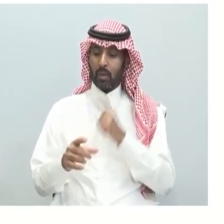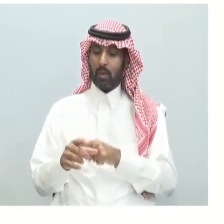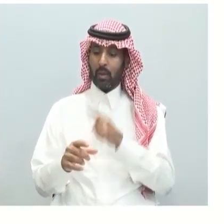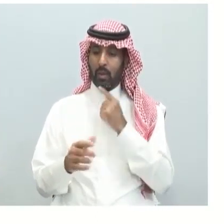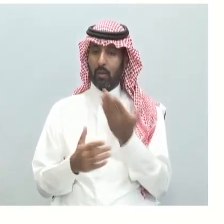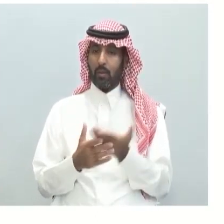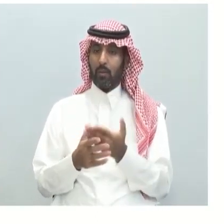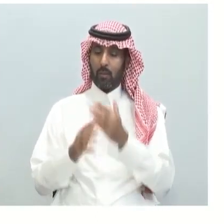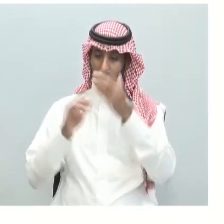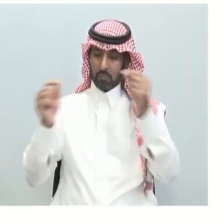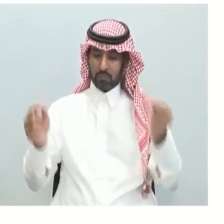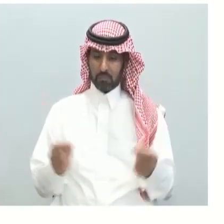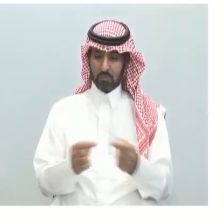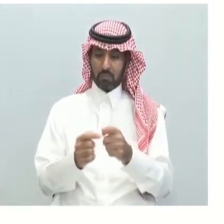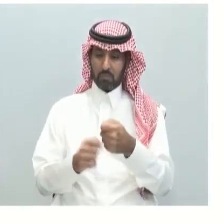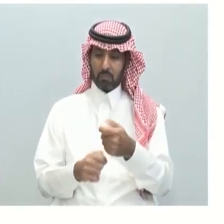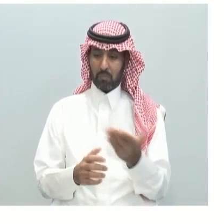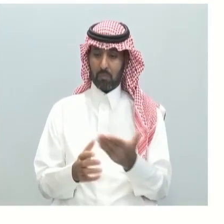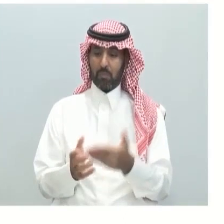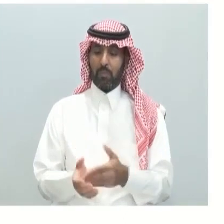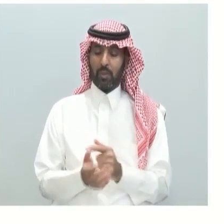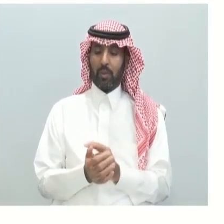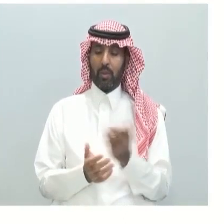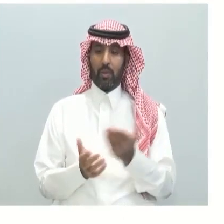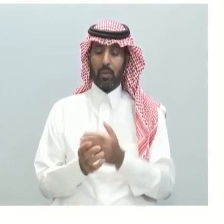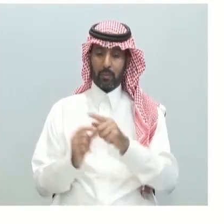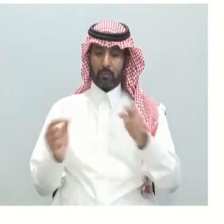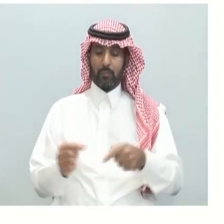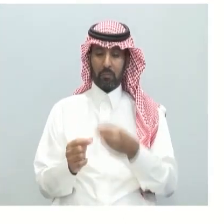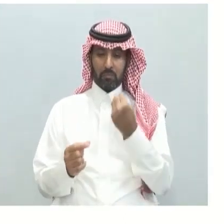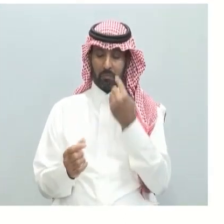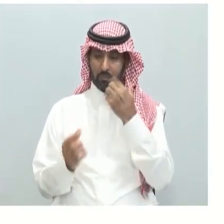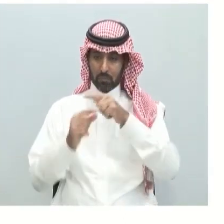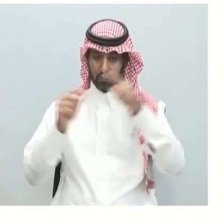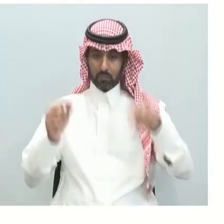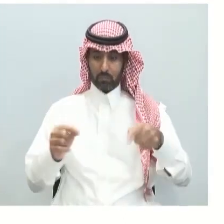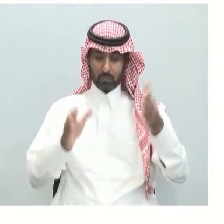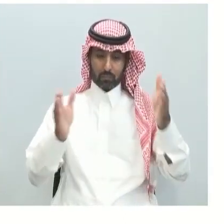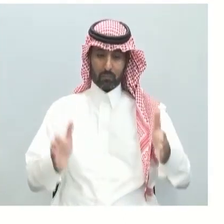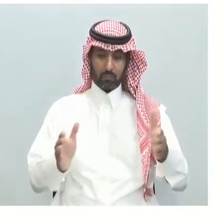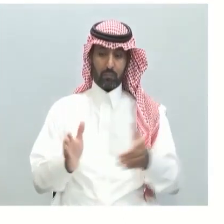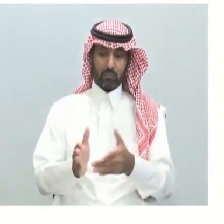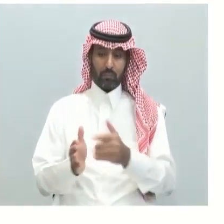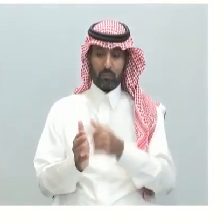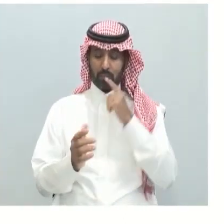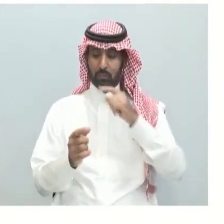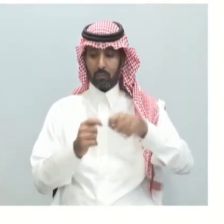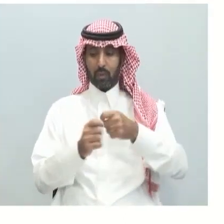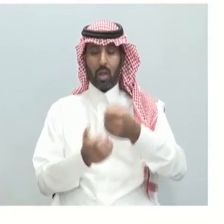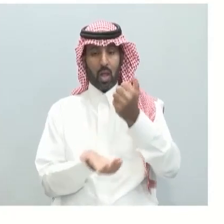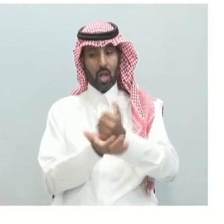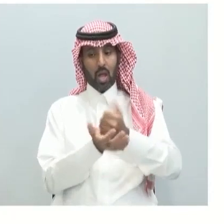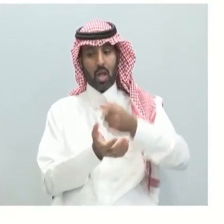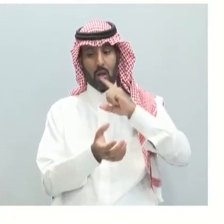the product more attractive for consumers. Glossy wrappers, beautifully designed boxes, vacuum-wrapped coffee,